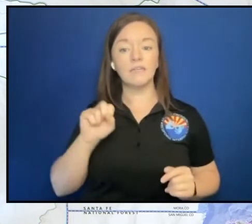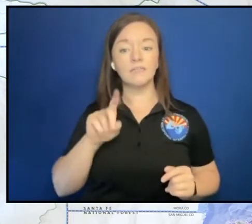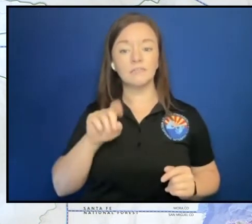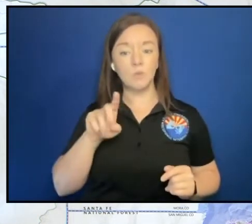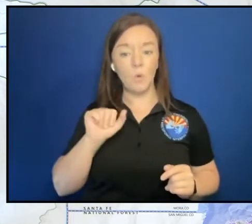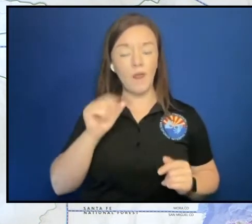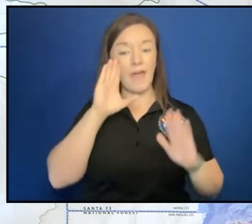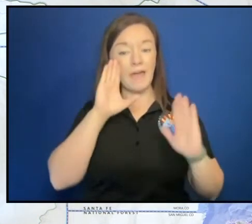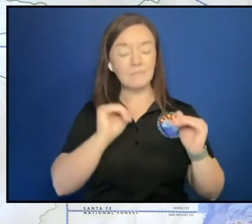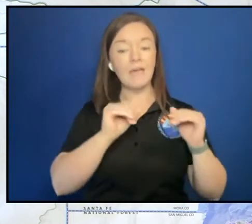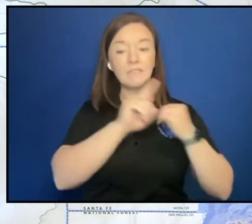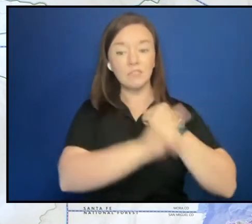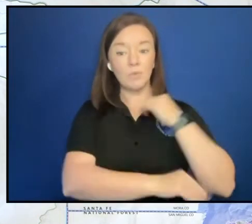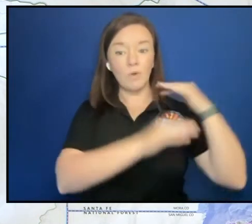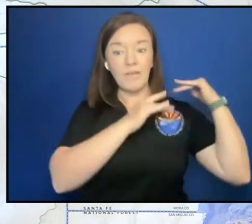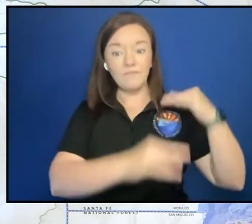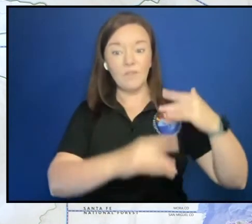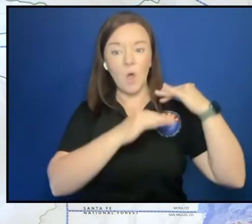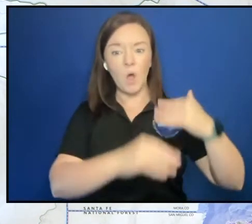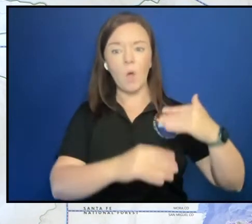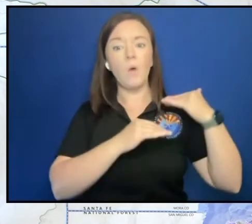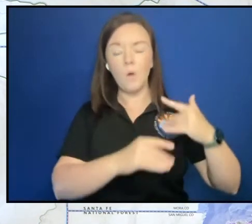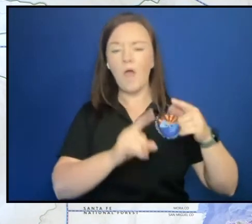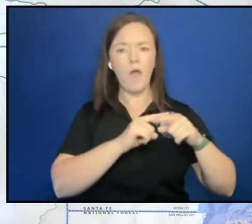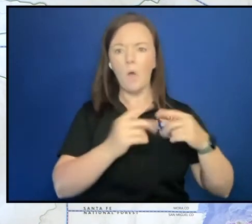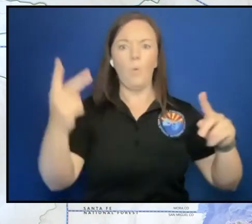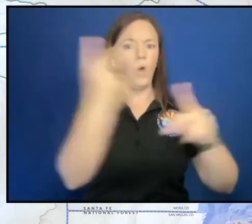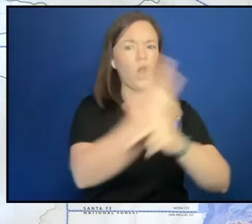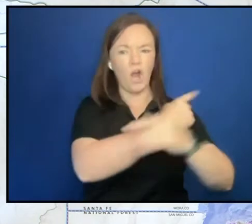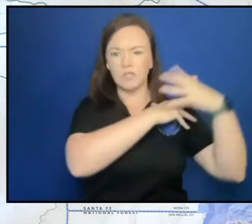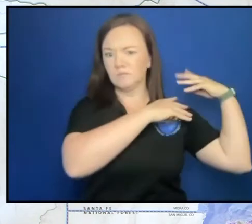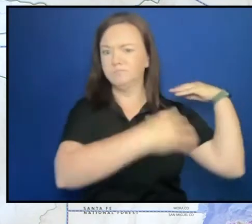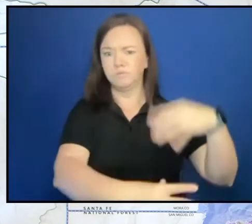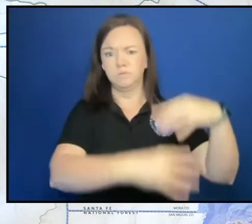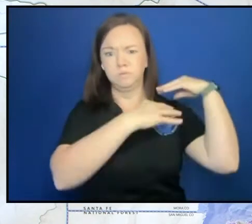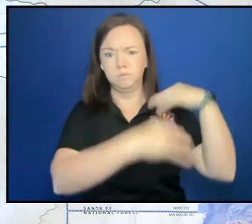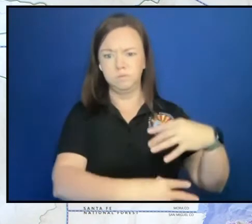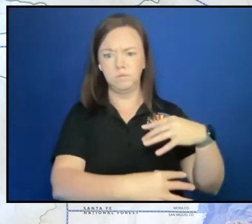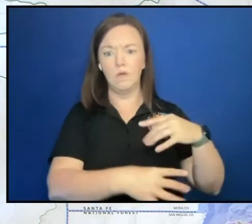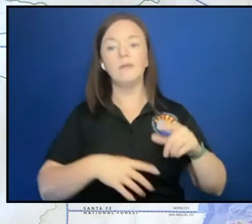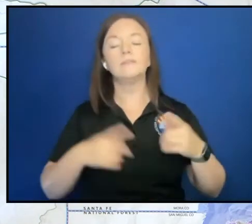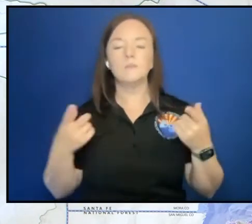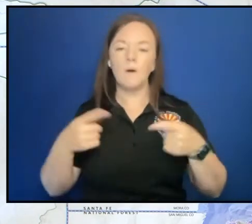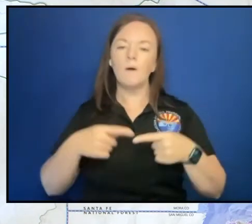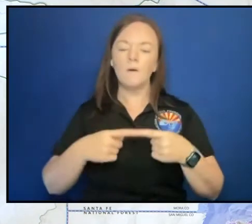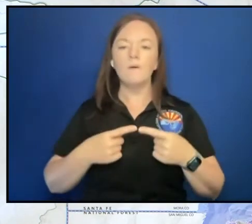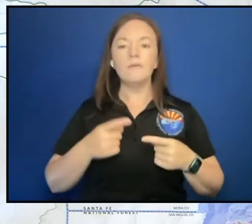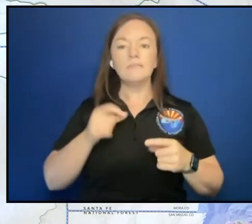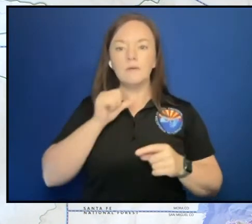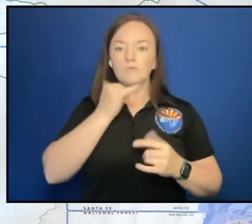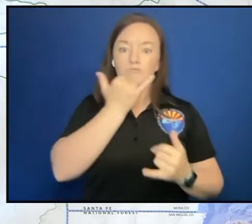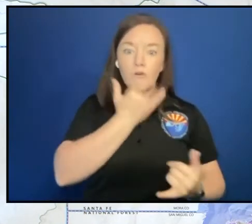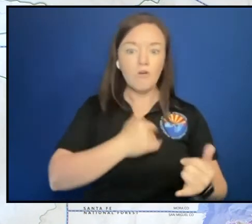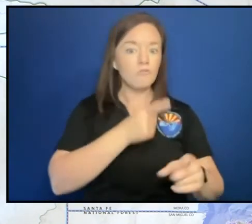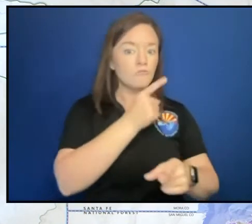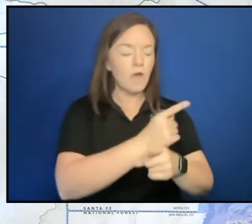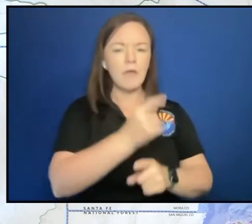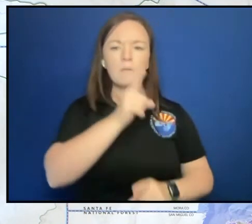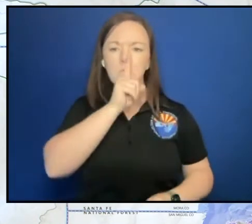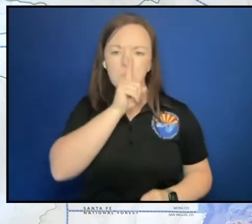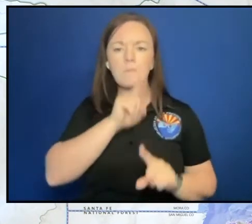occurred. And it's not that either one was right or wrong, it's that there's ranges of possibilities that we need to consider. And so that,